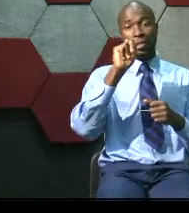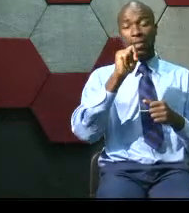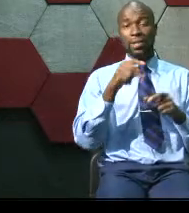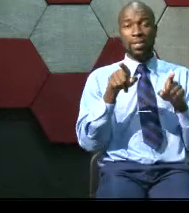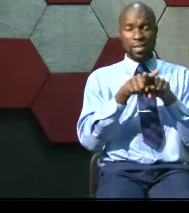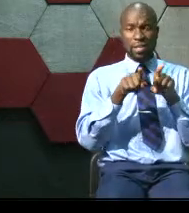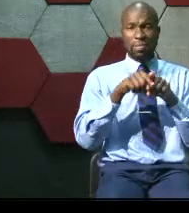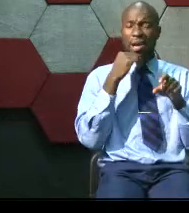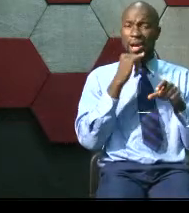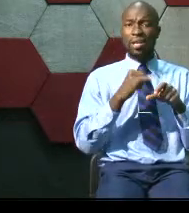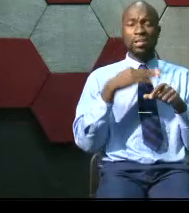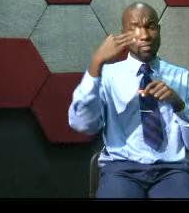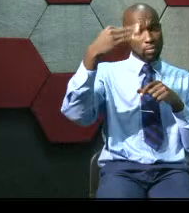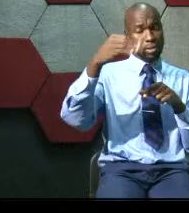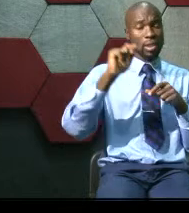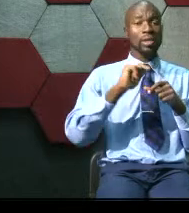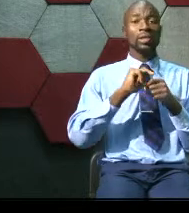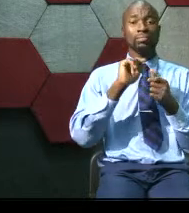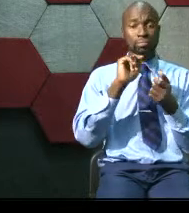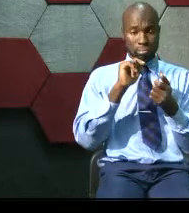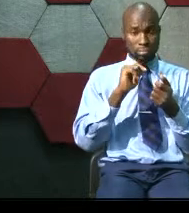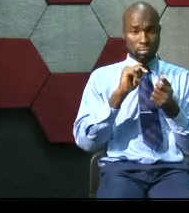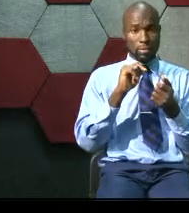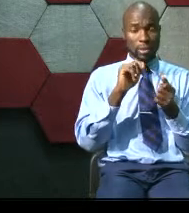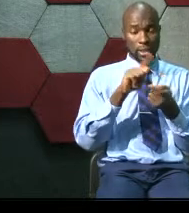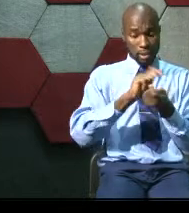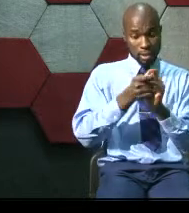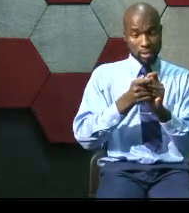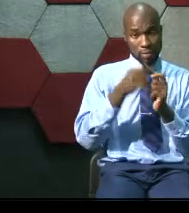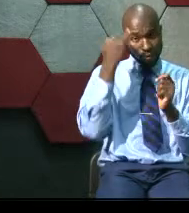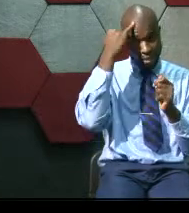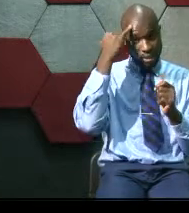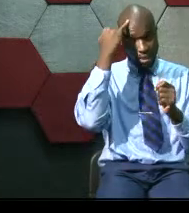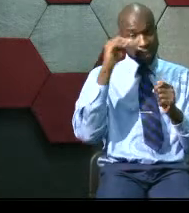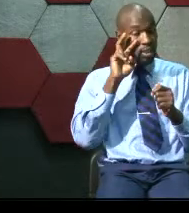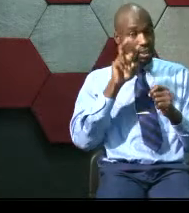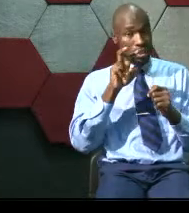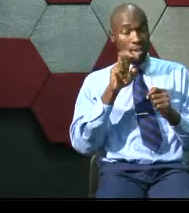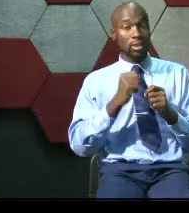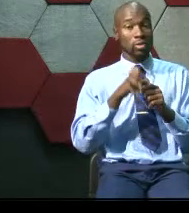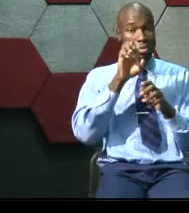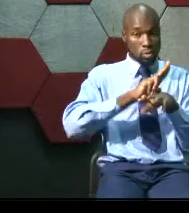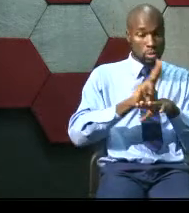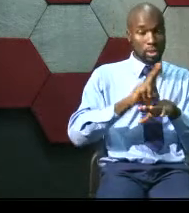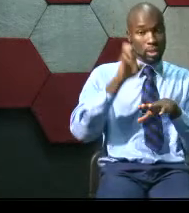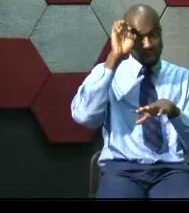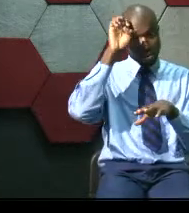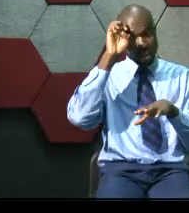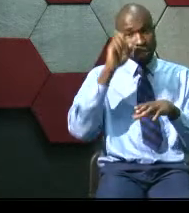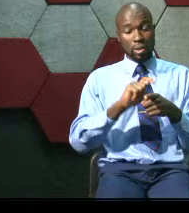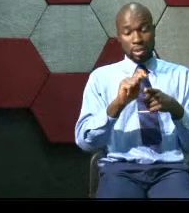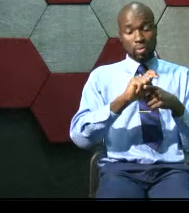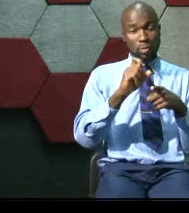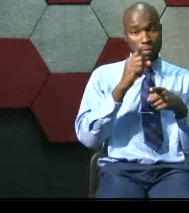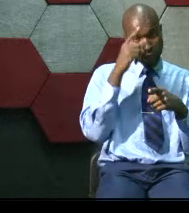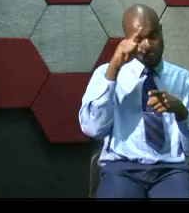robust exchanges of ideas on using education as the first tool for societal growth.